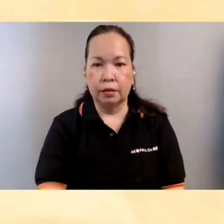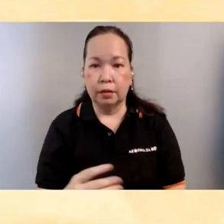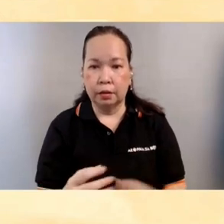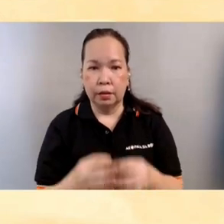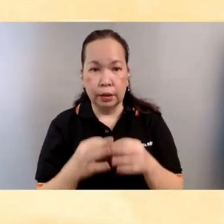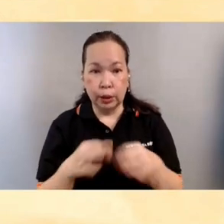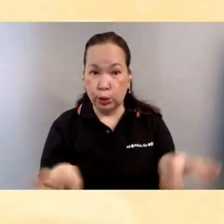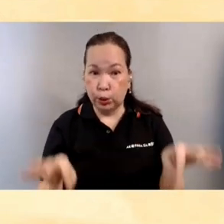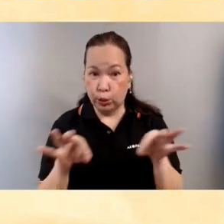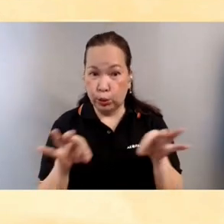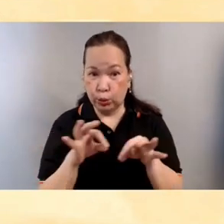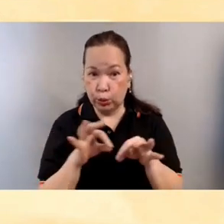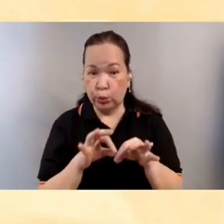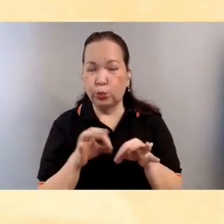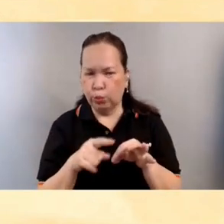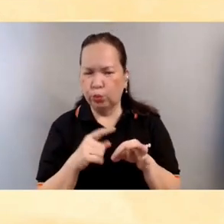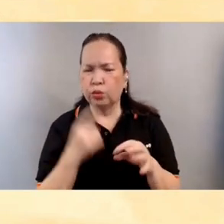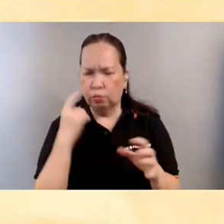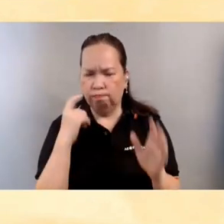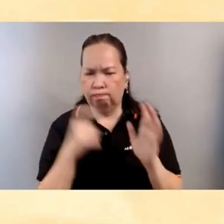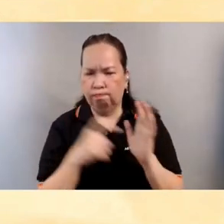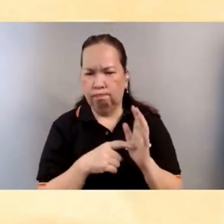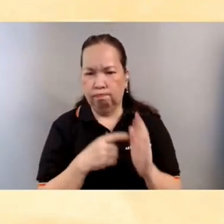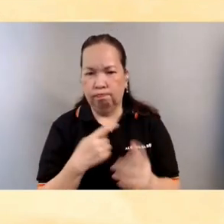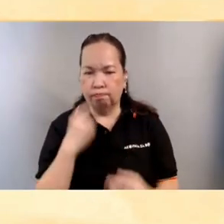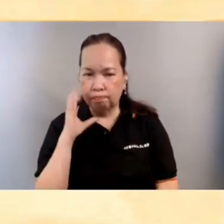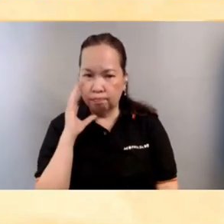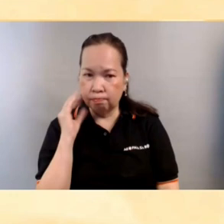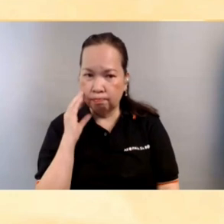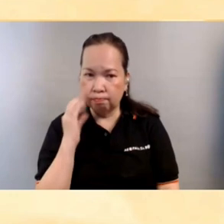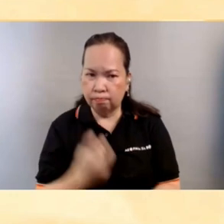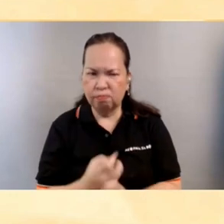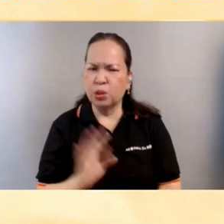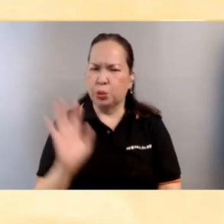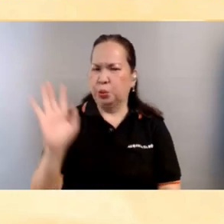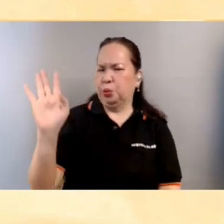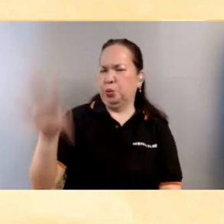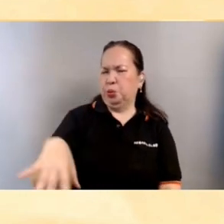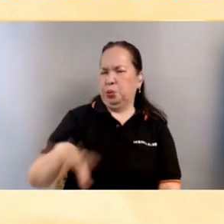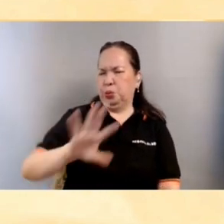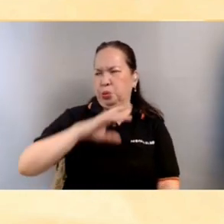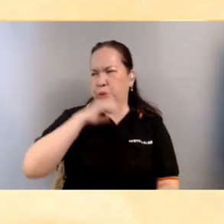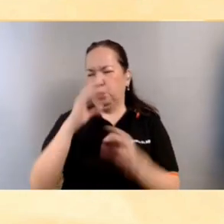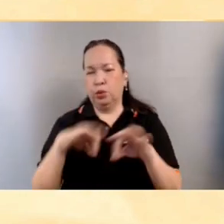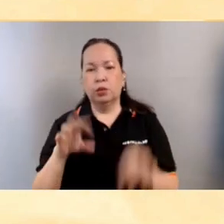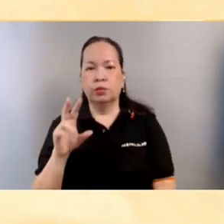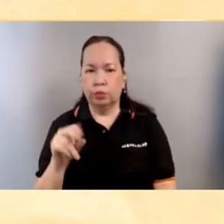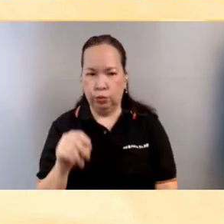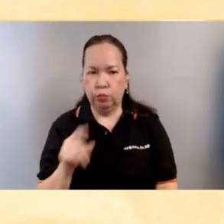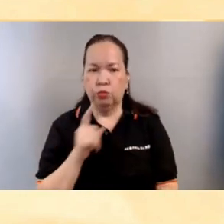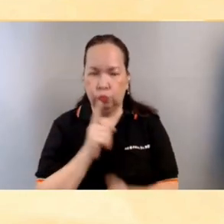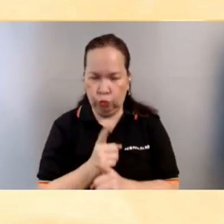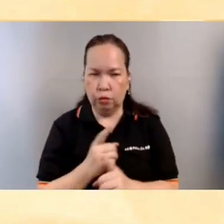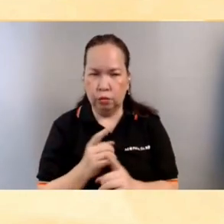normal. Huwag mo sabihing wala lang yan, sandali lang yan, mawawala yan. That doesn't work. That's not helpful. The important thing is to validate. The